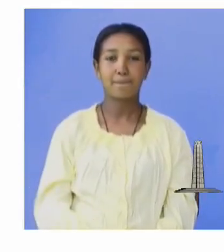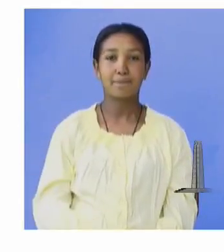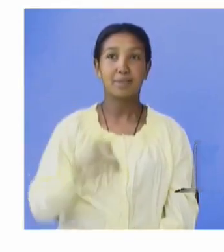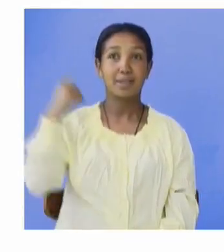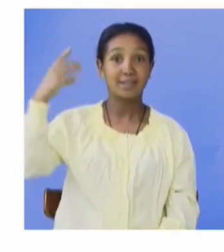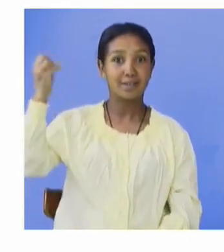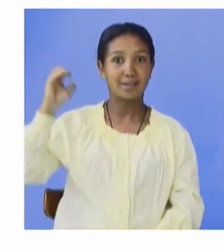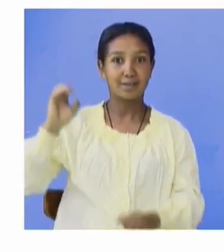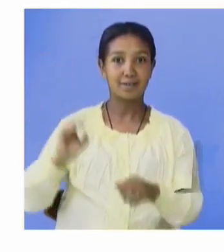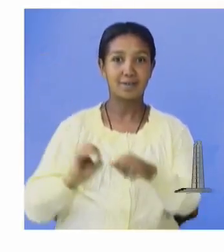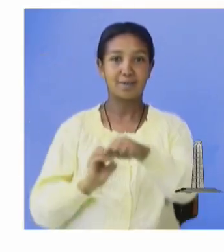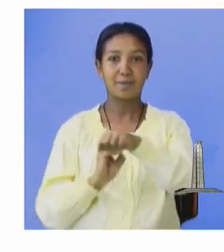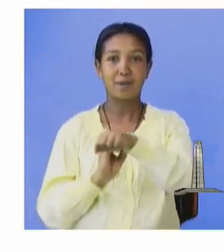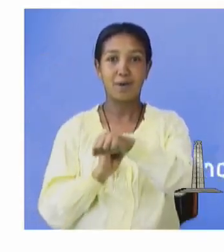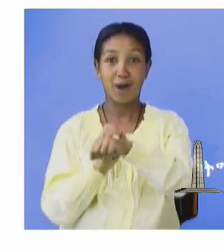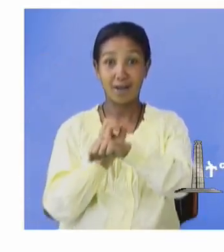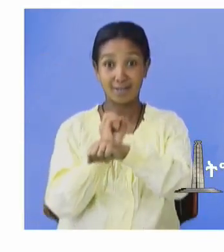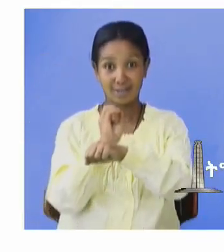rise